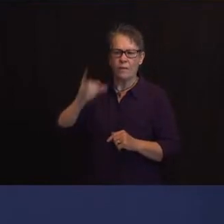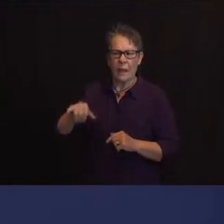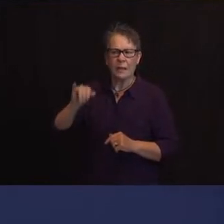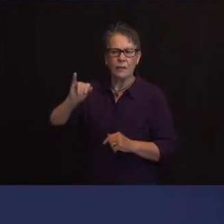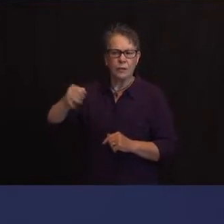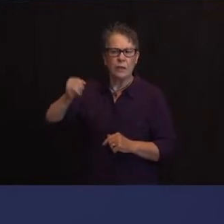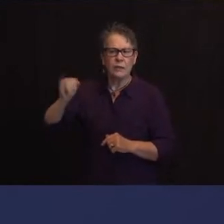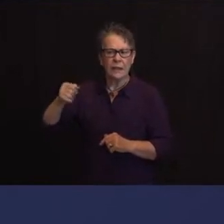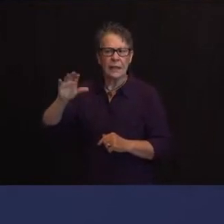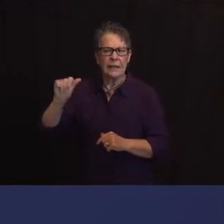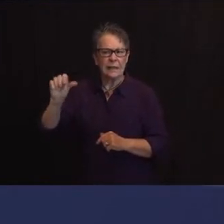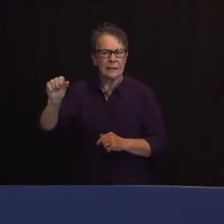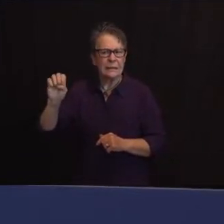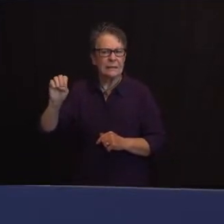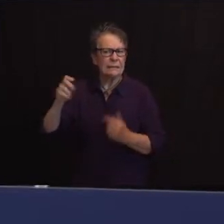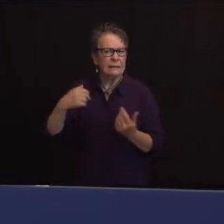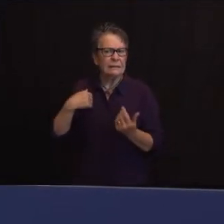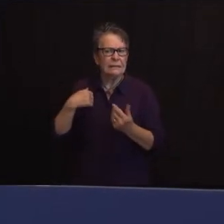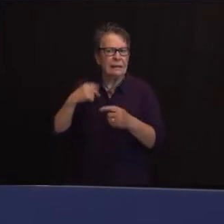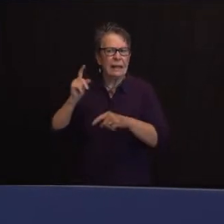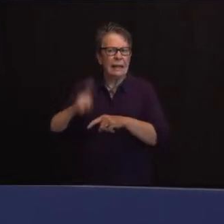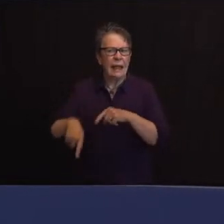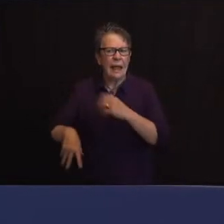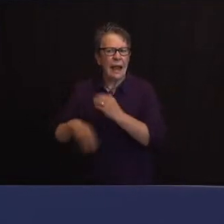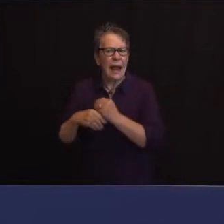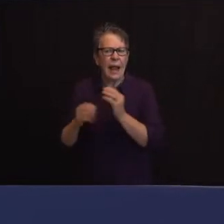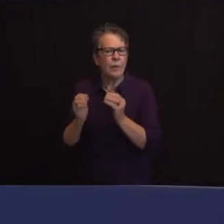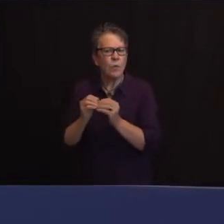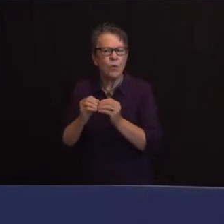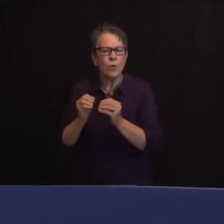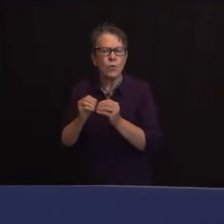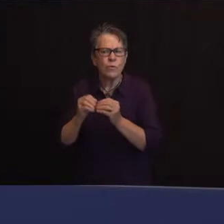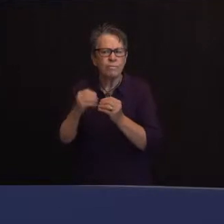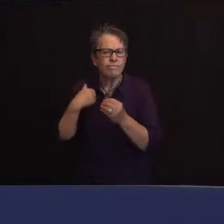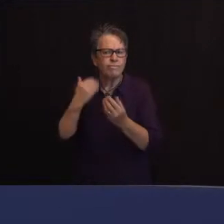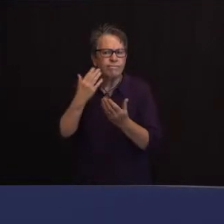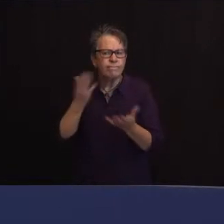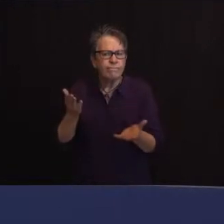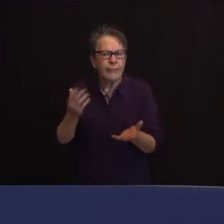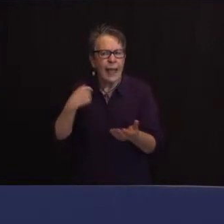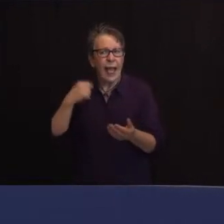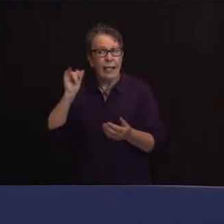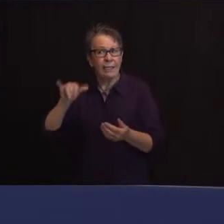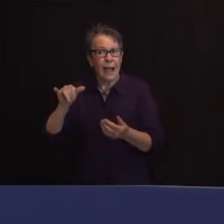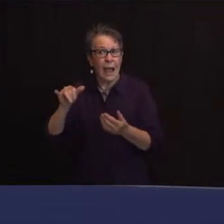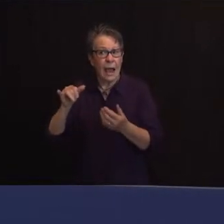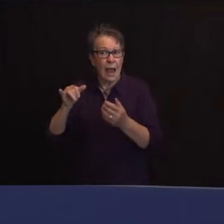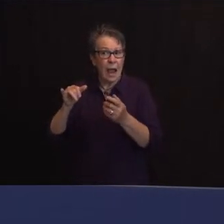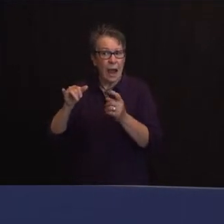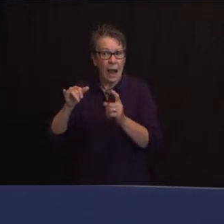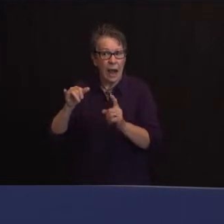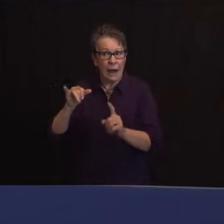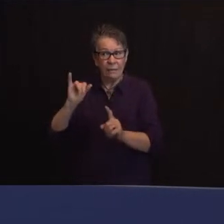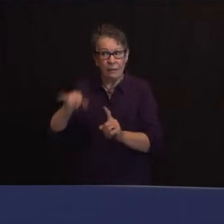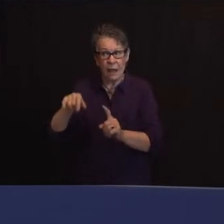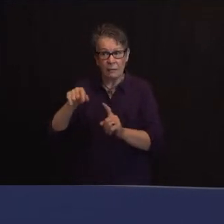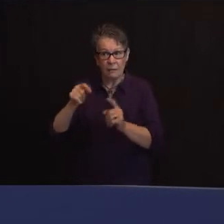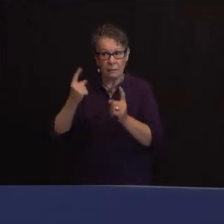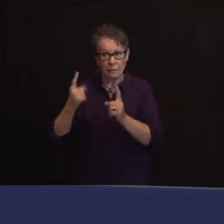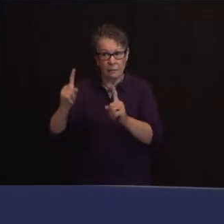happen. The efficacy, it could be close to 100%, but there's also a percentage of